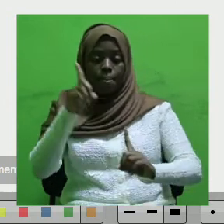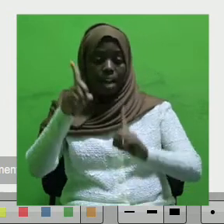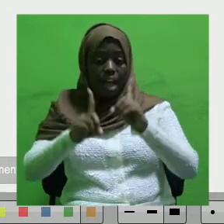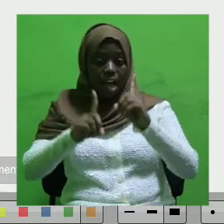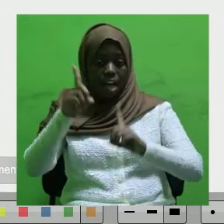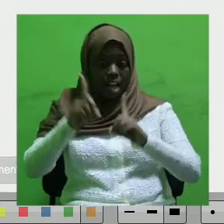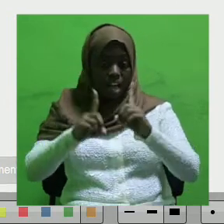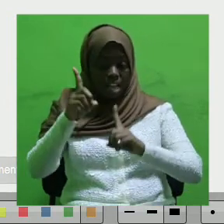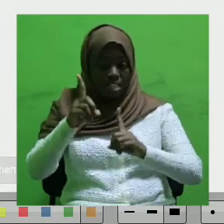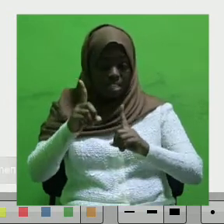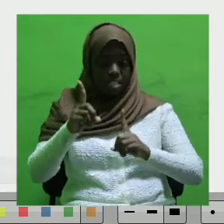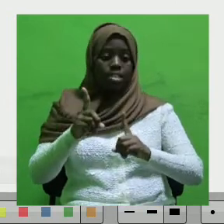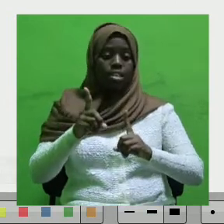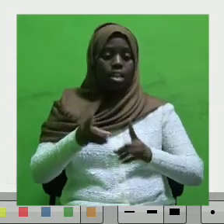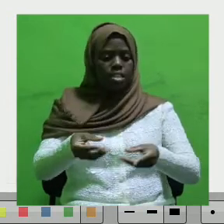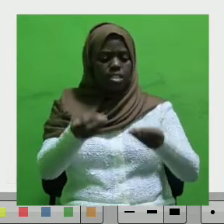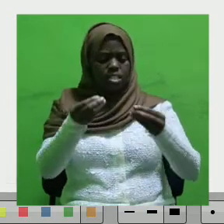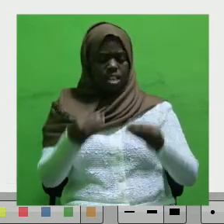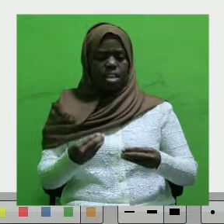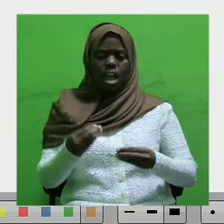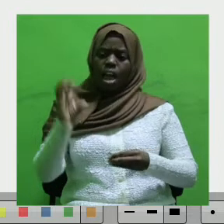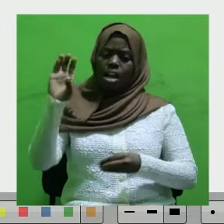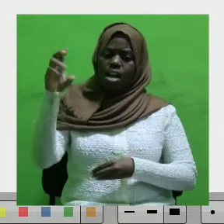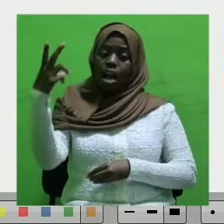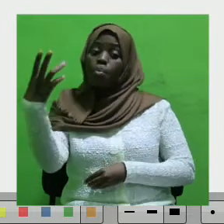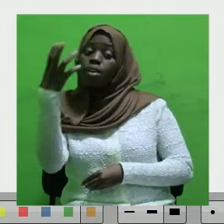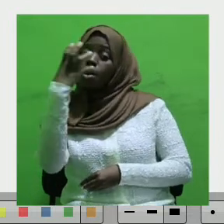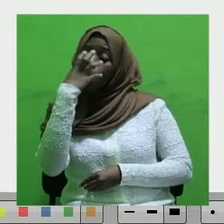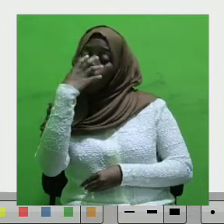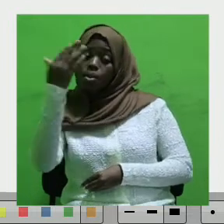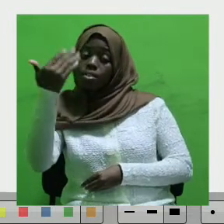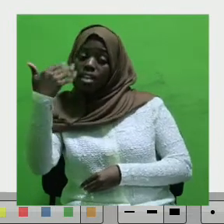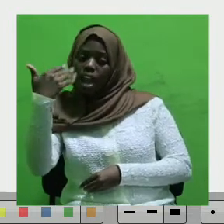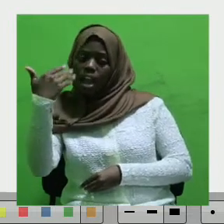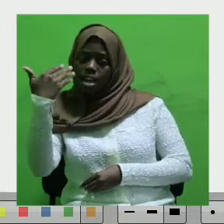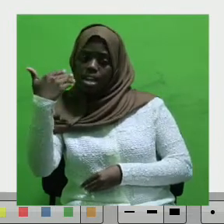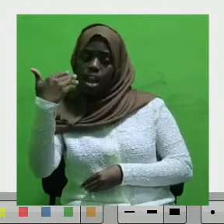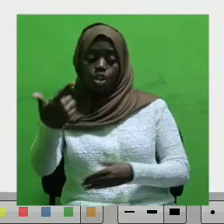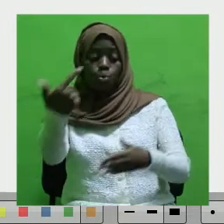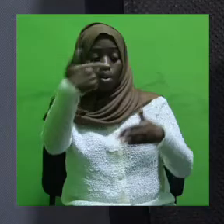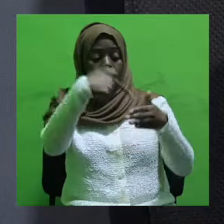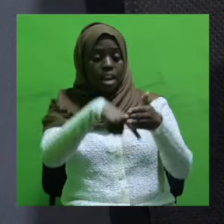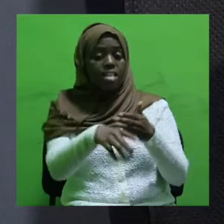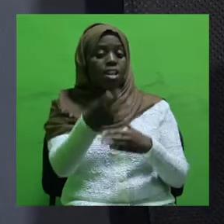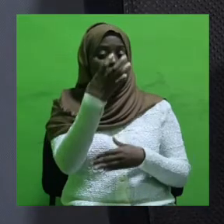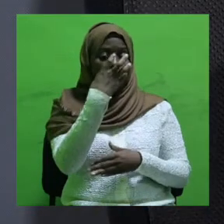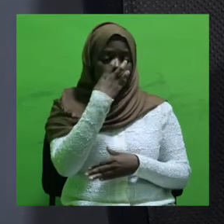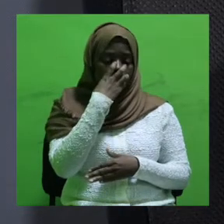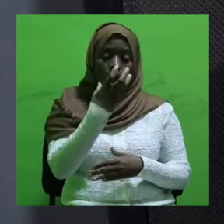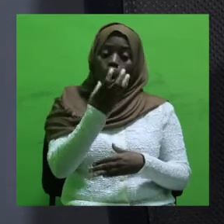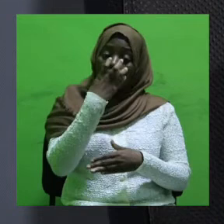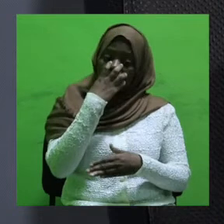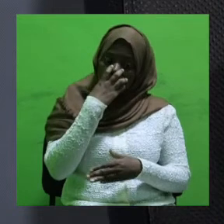photosynthesis, plants take in carbon dioxide but release oxygen. We all know that oxygen is